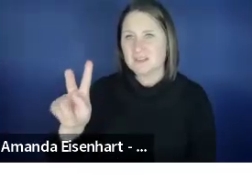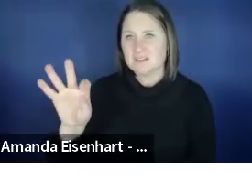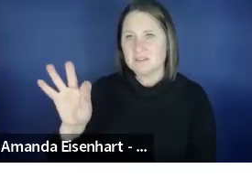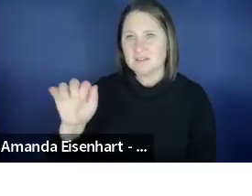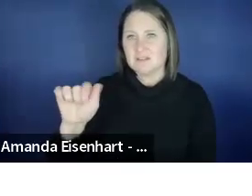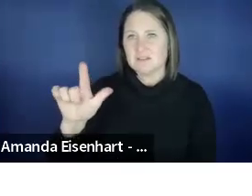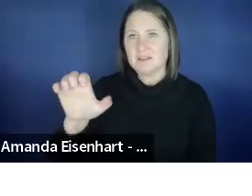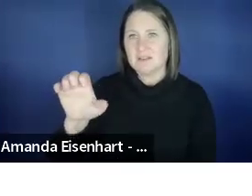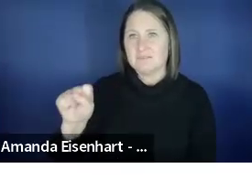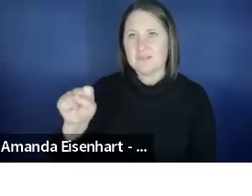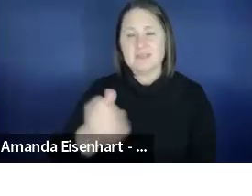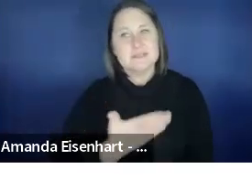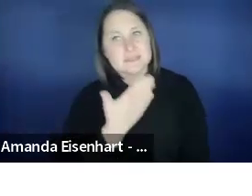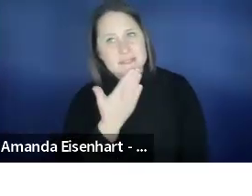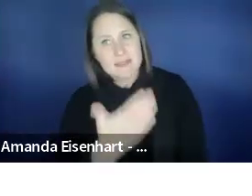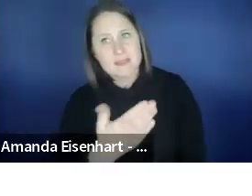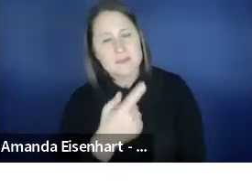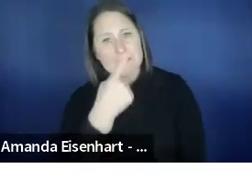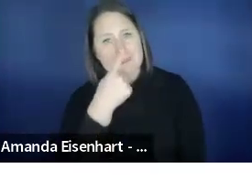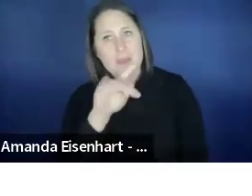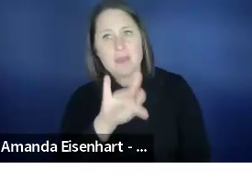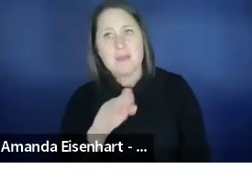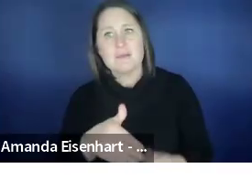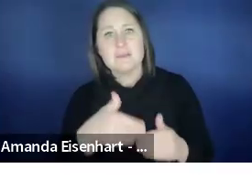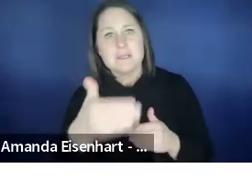Great, thank you. Advance to the next slide, please.